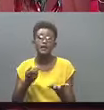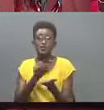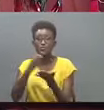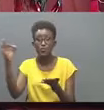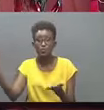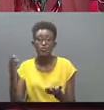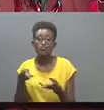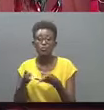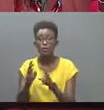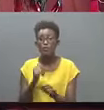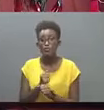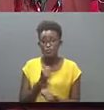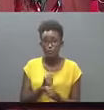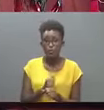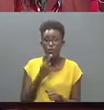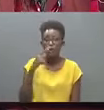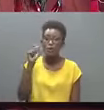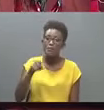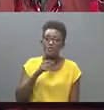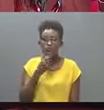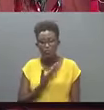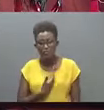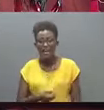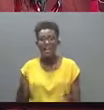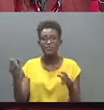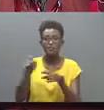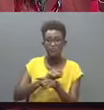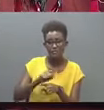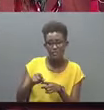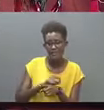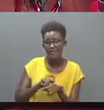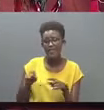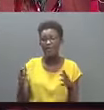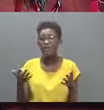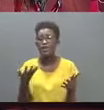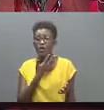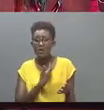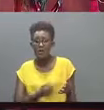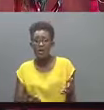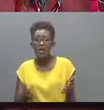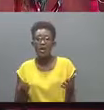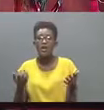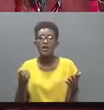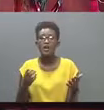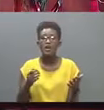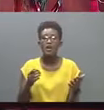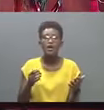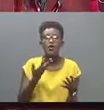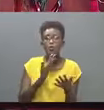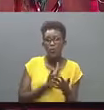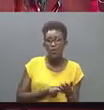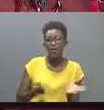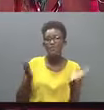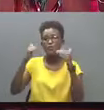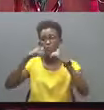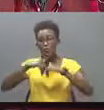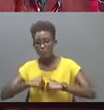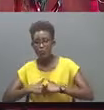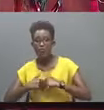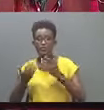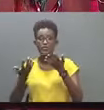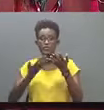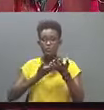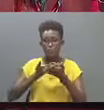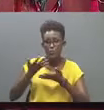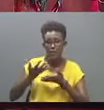urwego rw'umwuka. We might have seminars. Dushobora wenda kuba tugira ibiterane. We might have conferences. Dushobora kuba tugira amahuriro.